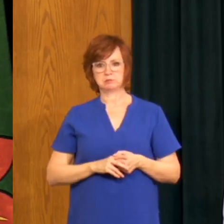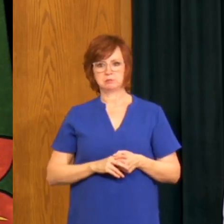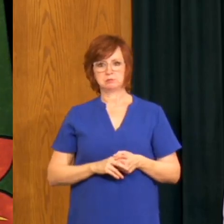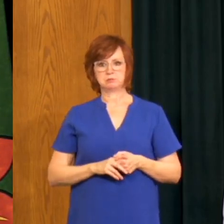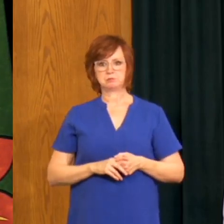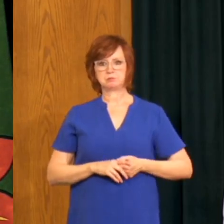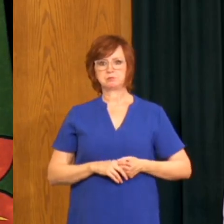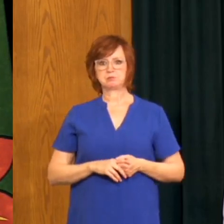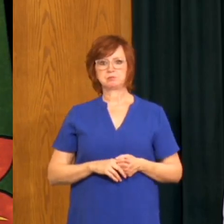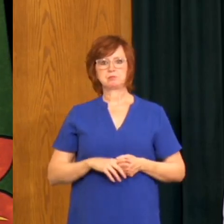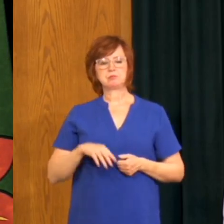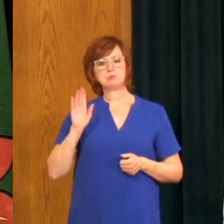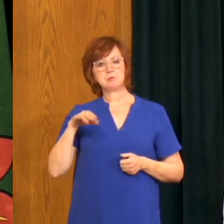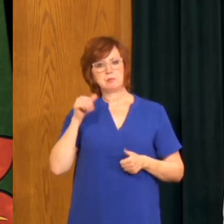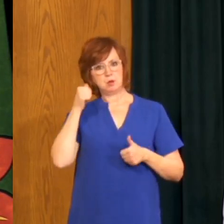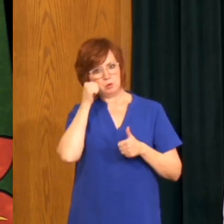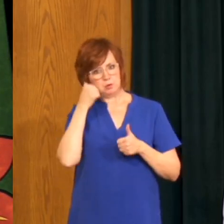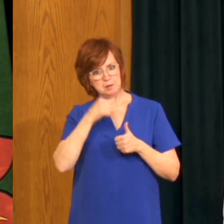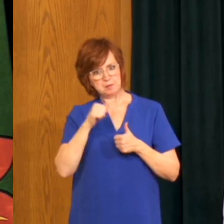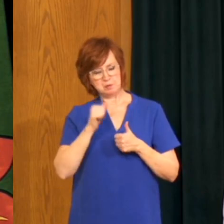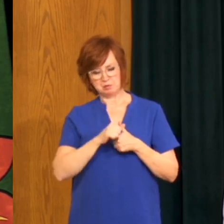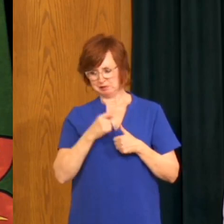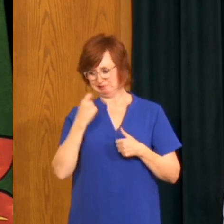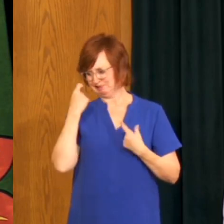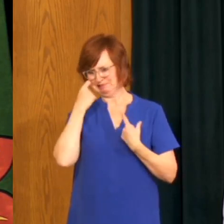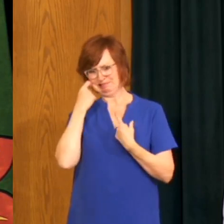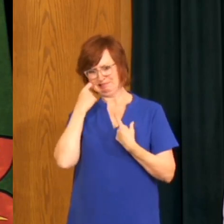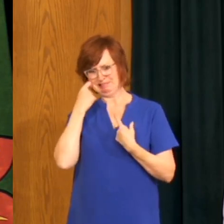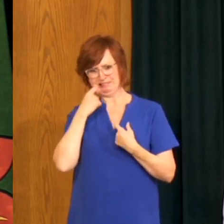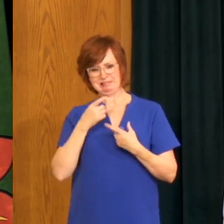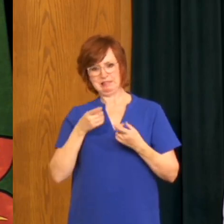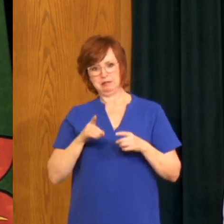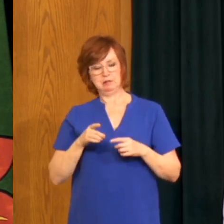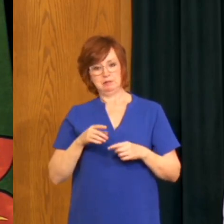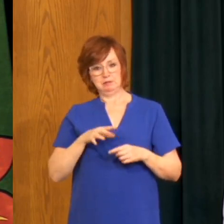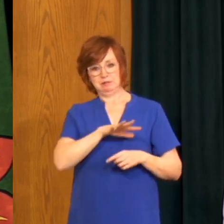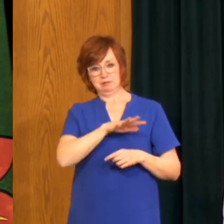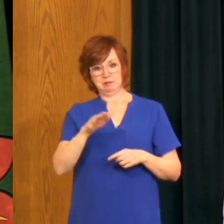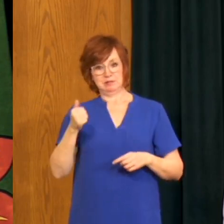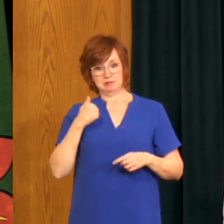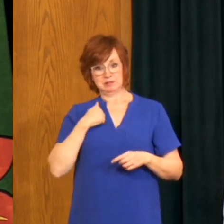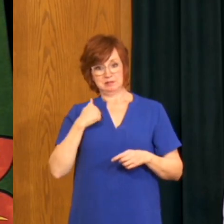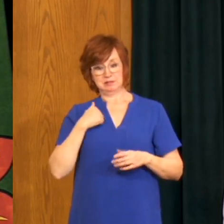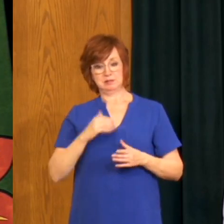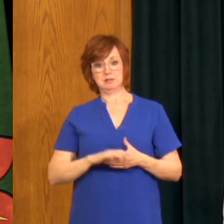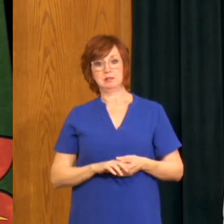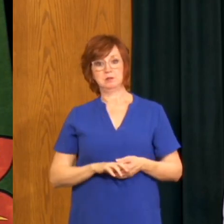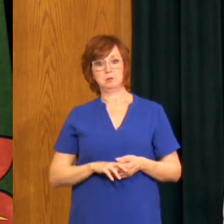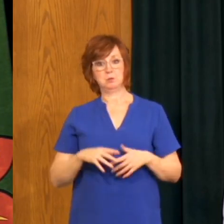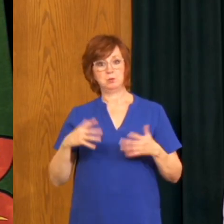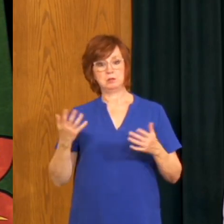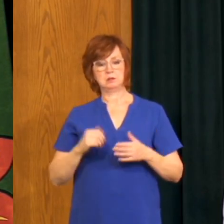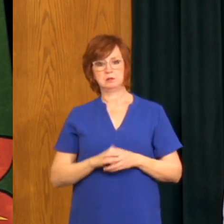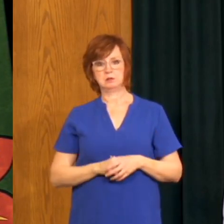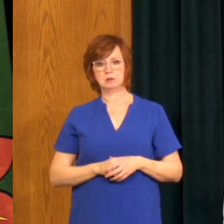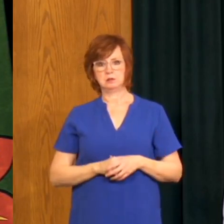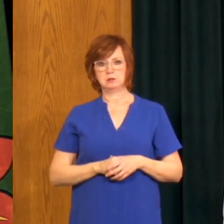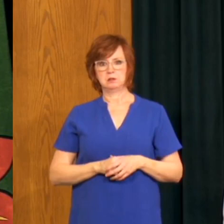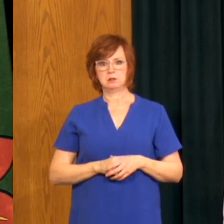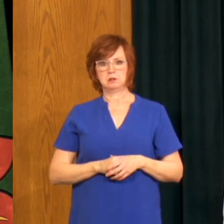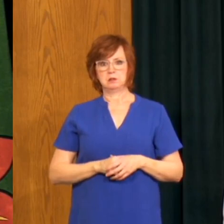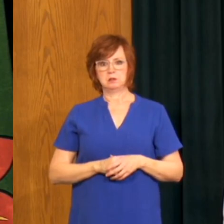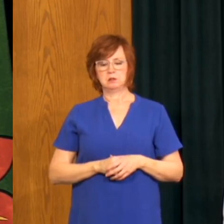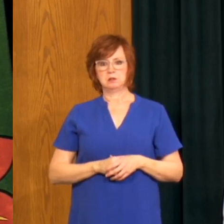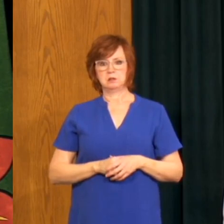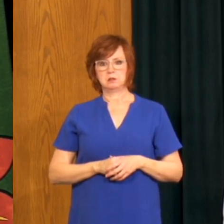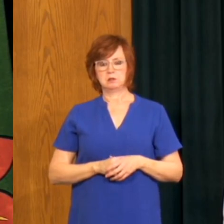if we just back up to not that long ago when provinces across this nation were shutting down sectors